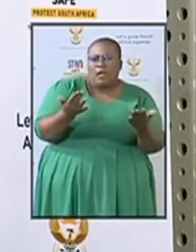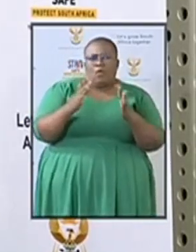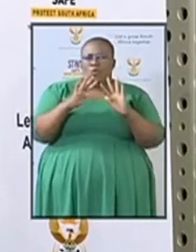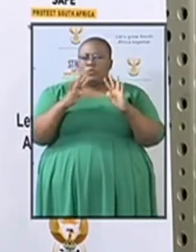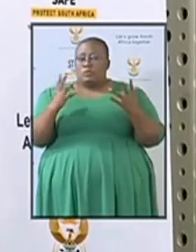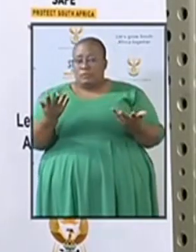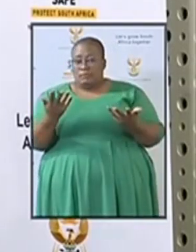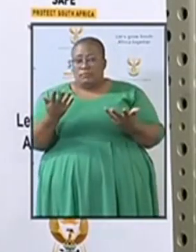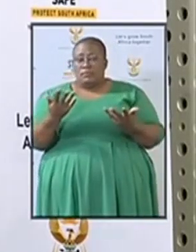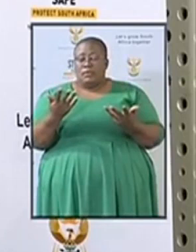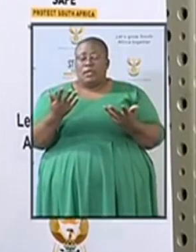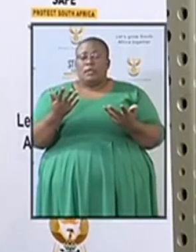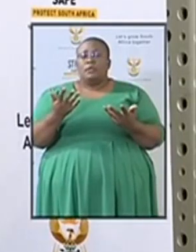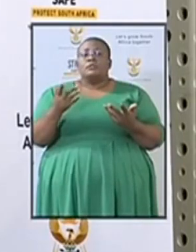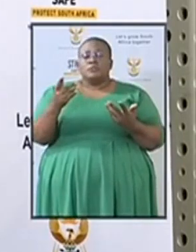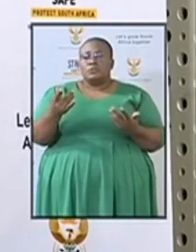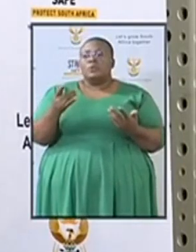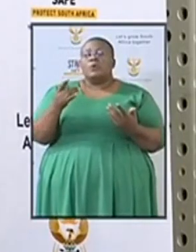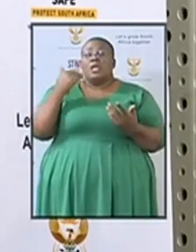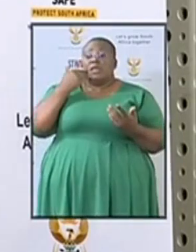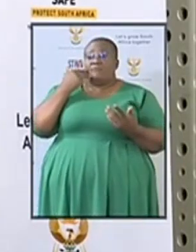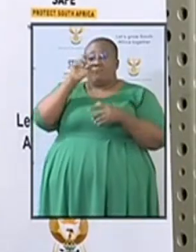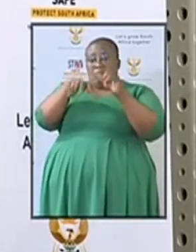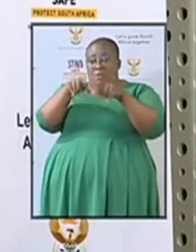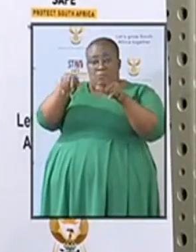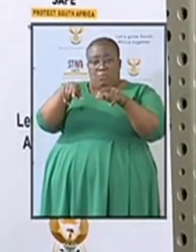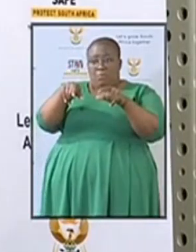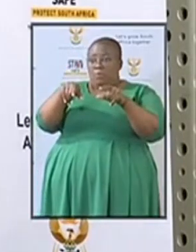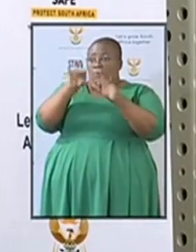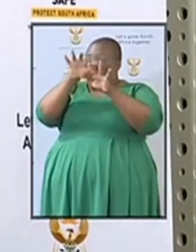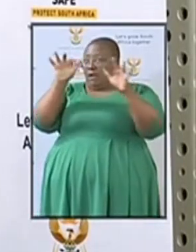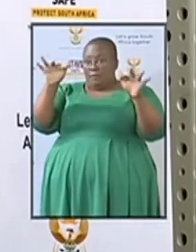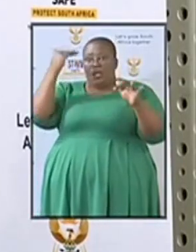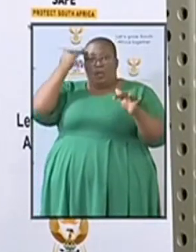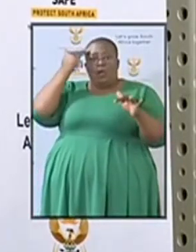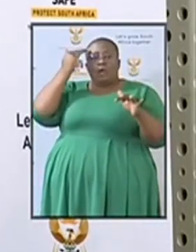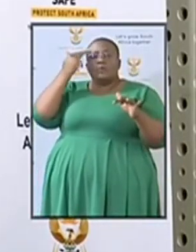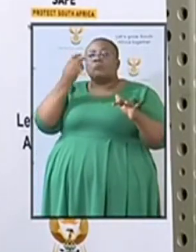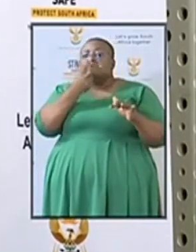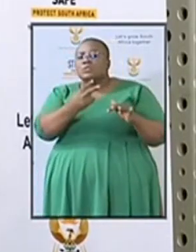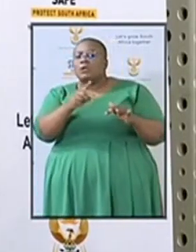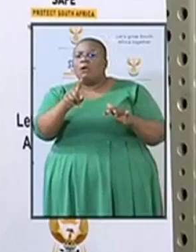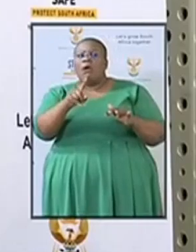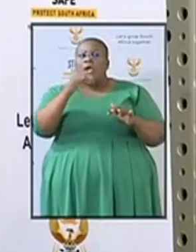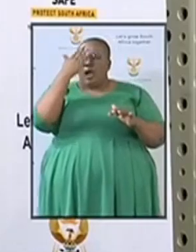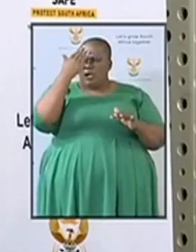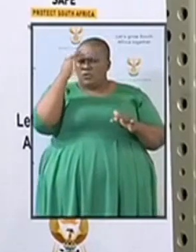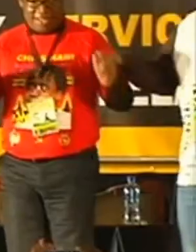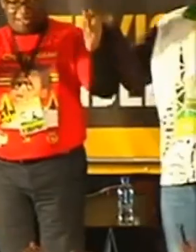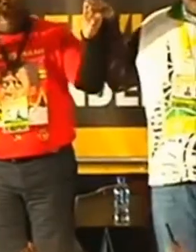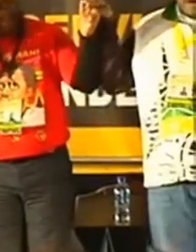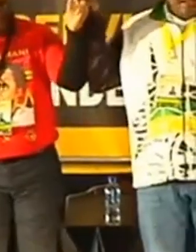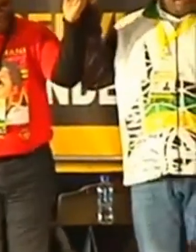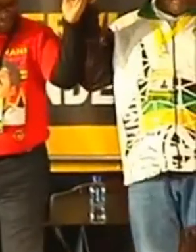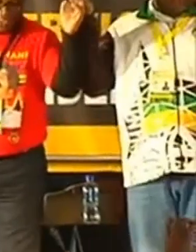published, members of the public will be welcome to play their role if they observe any conflict of interest, but we don't have